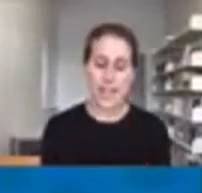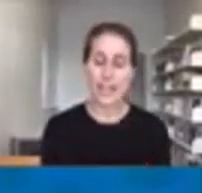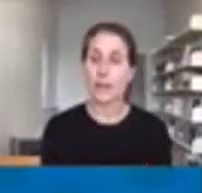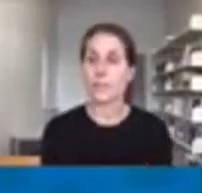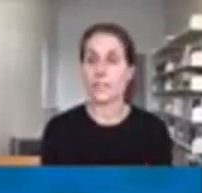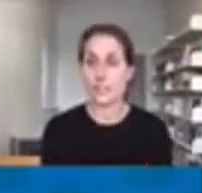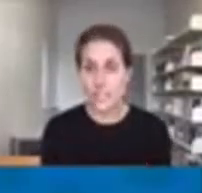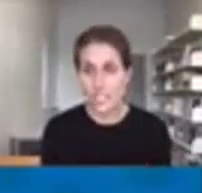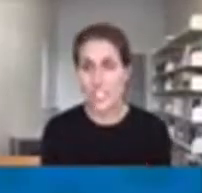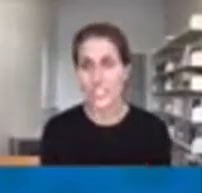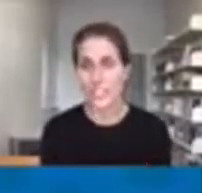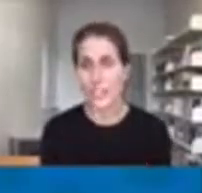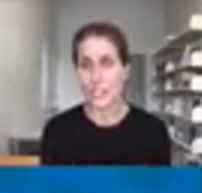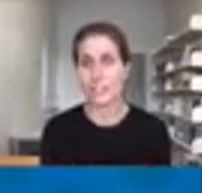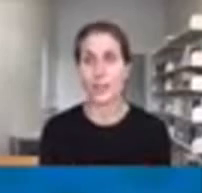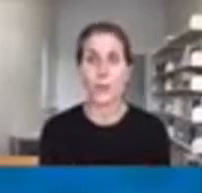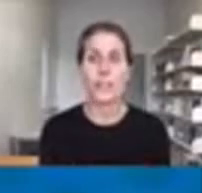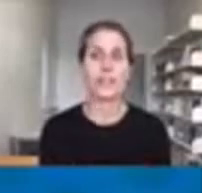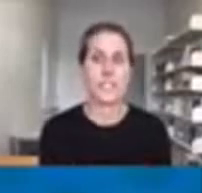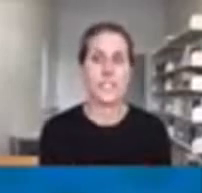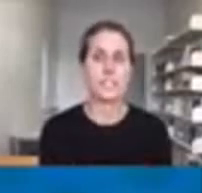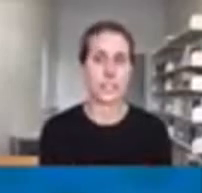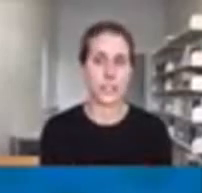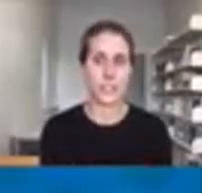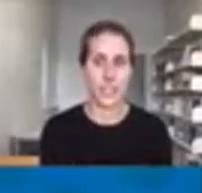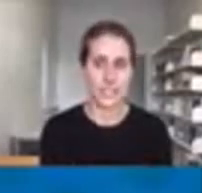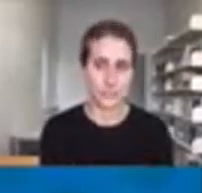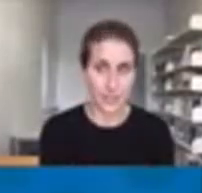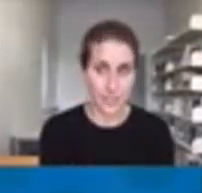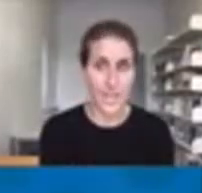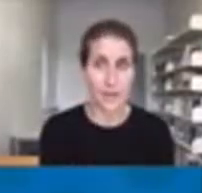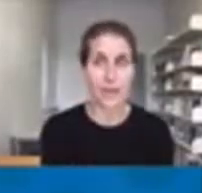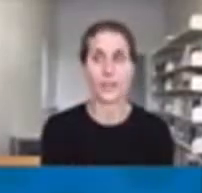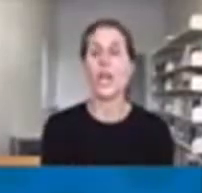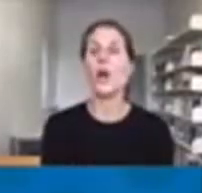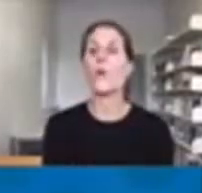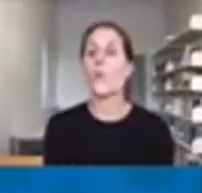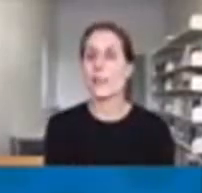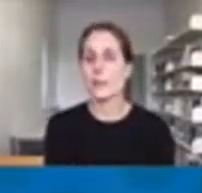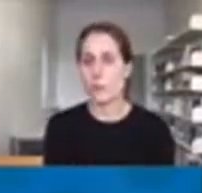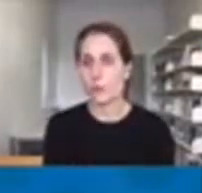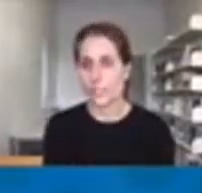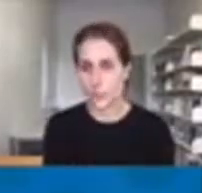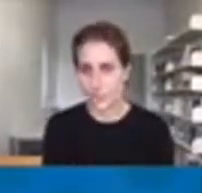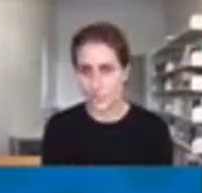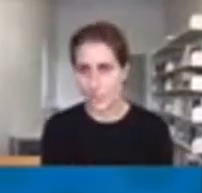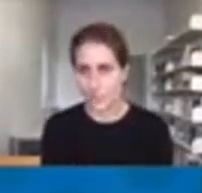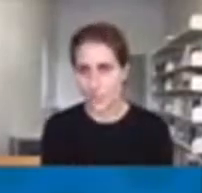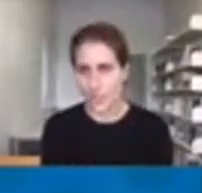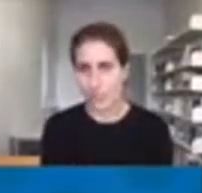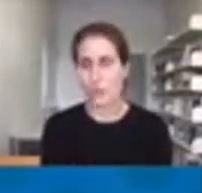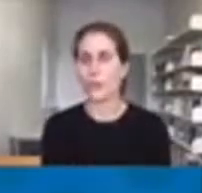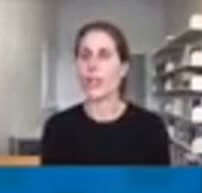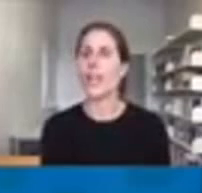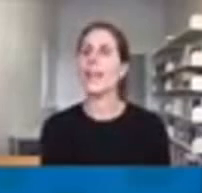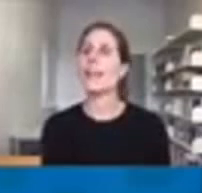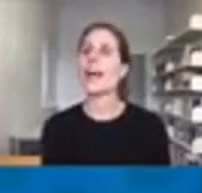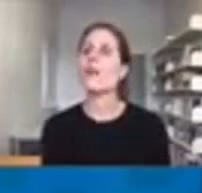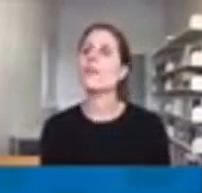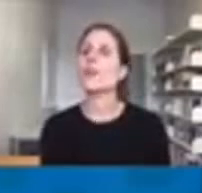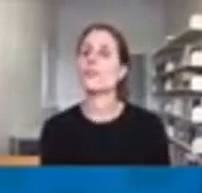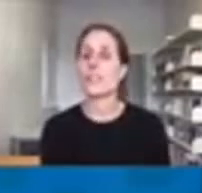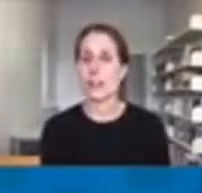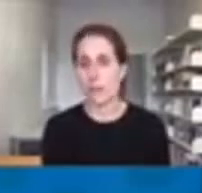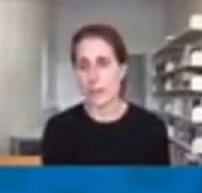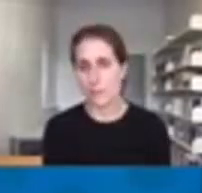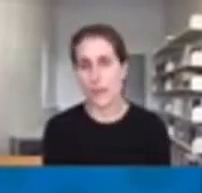key elements of teaching and learning that we think teachers are going to need to be thinking about when moving to a distance learning model, and how